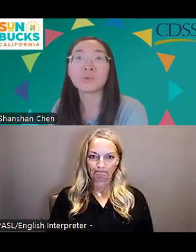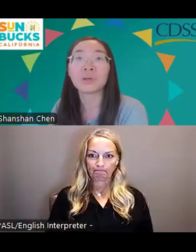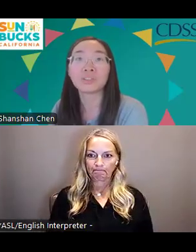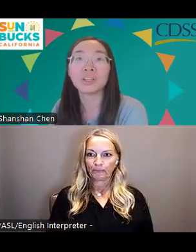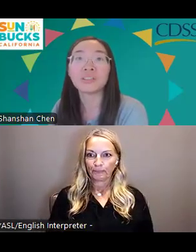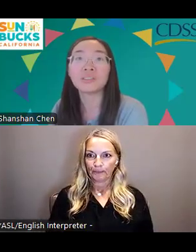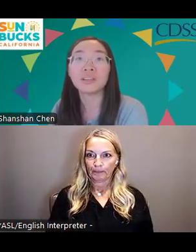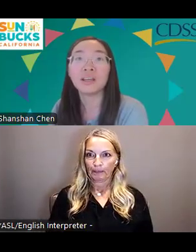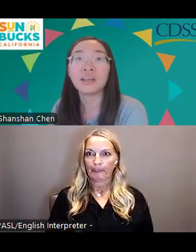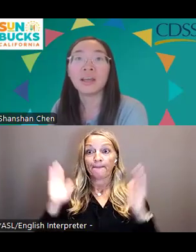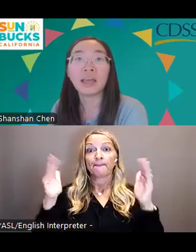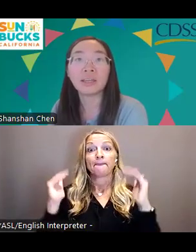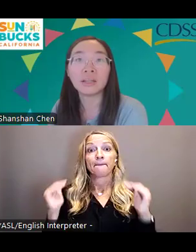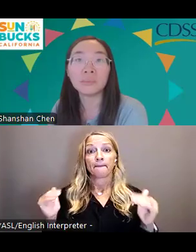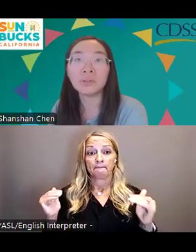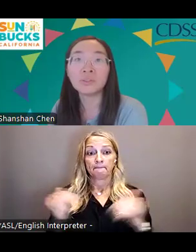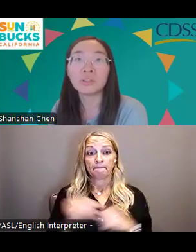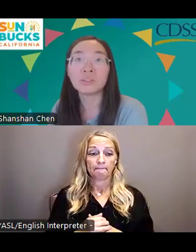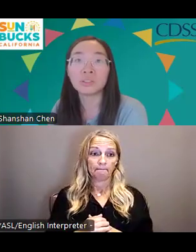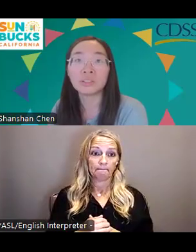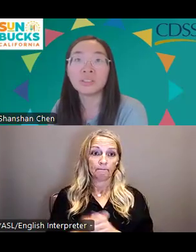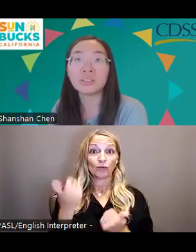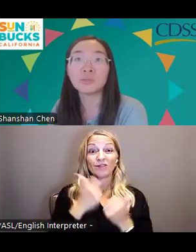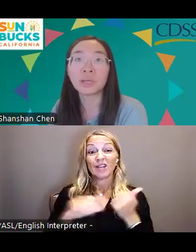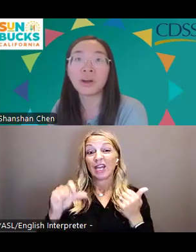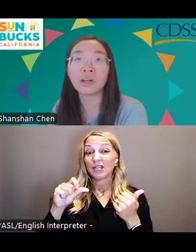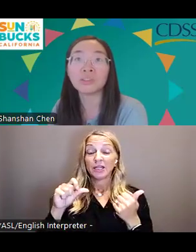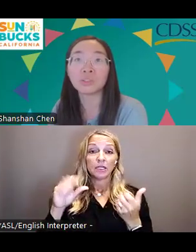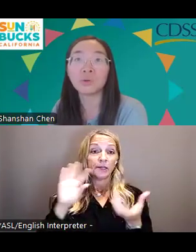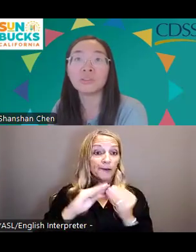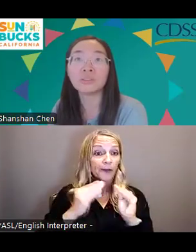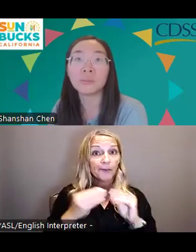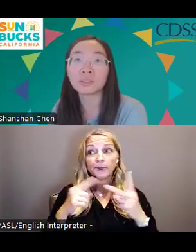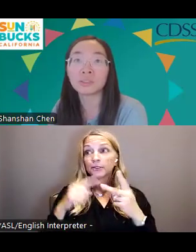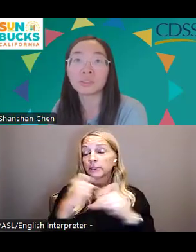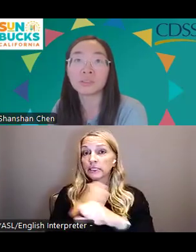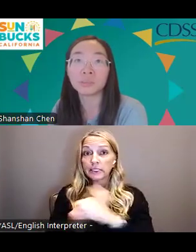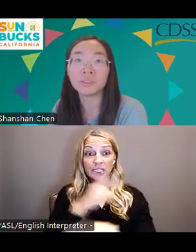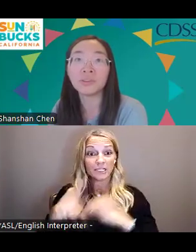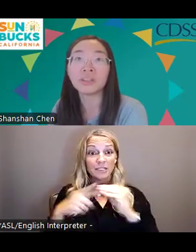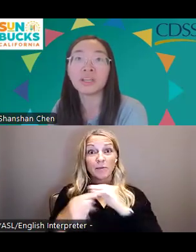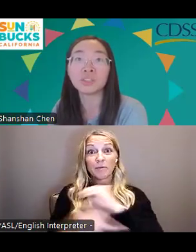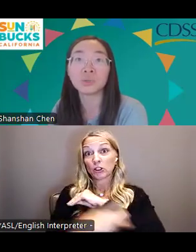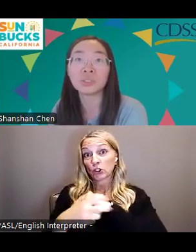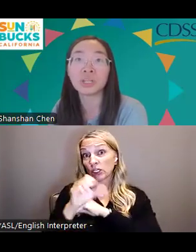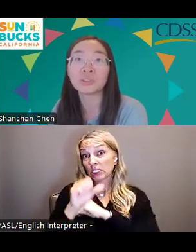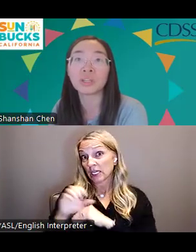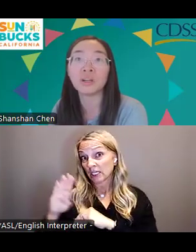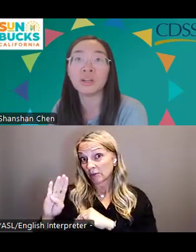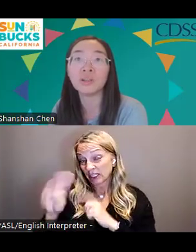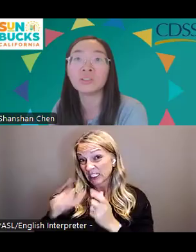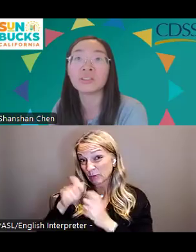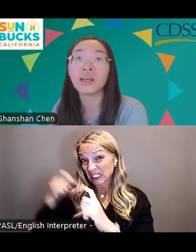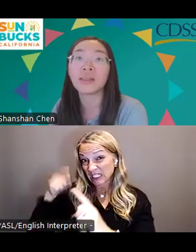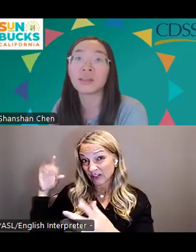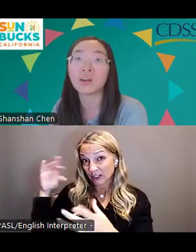Our next question is, any numbers, statistics regarding stolen sunbucks specifically associated with